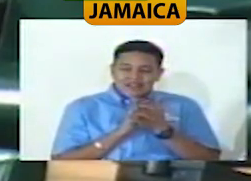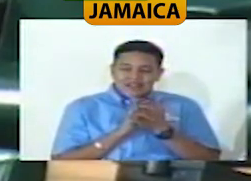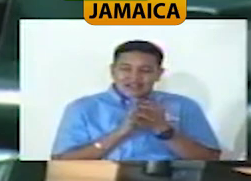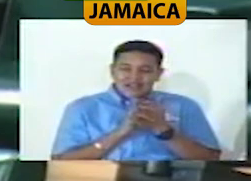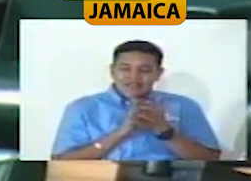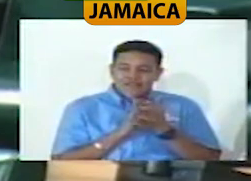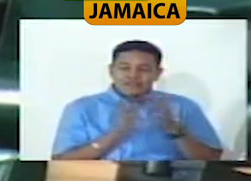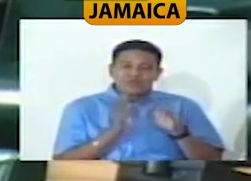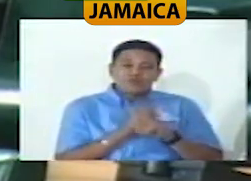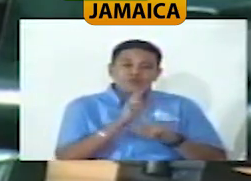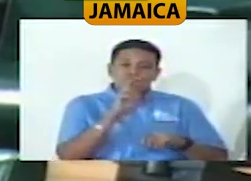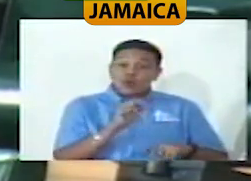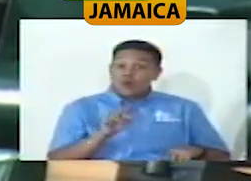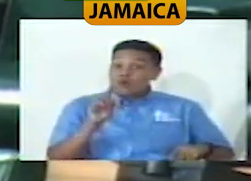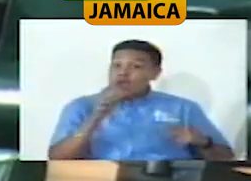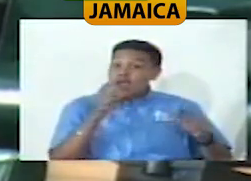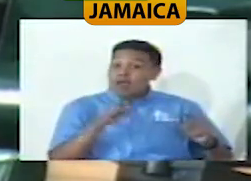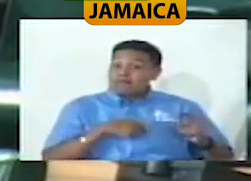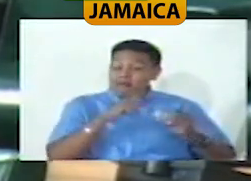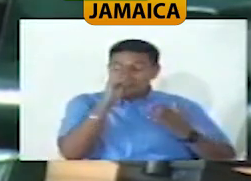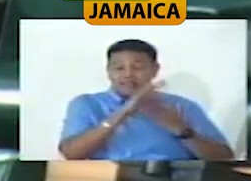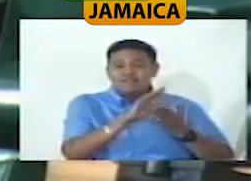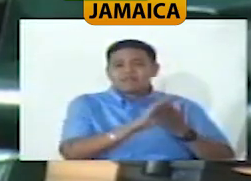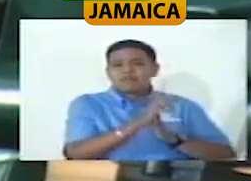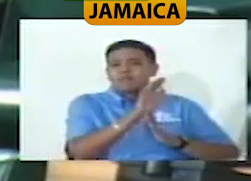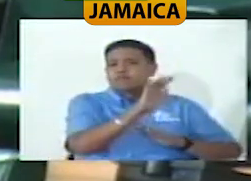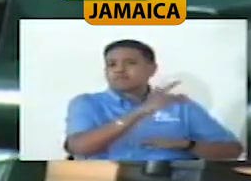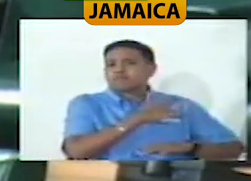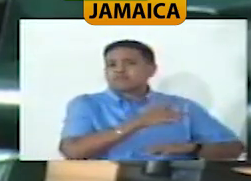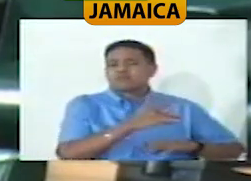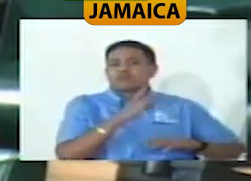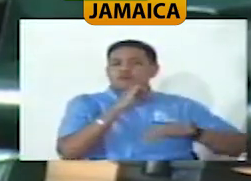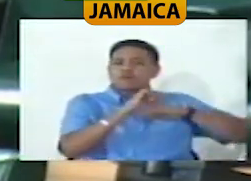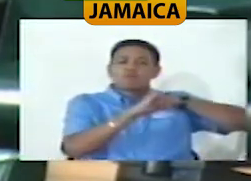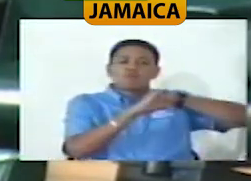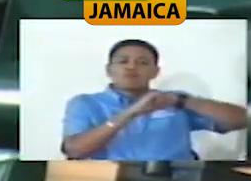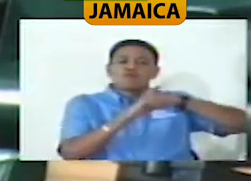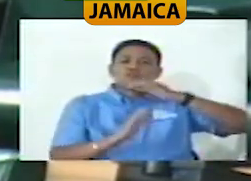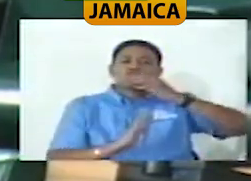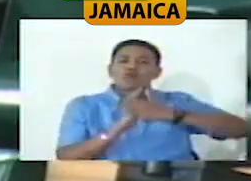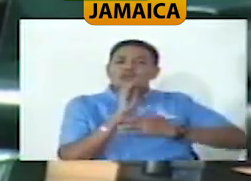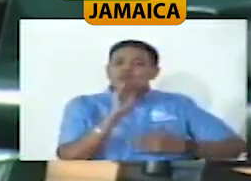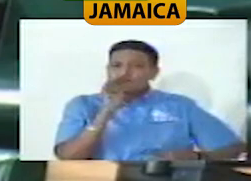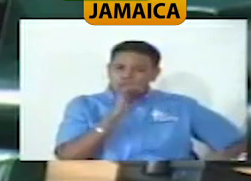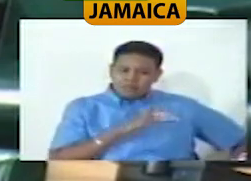it became her nature to promote the rights of women.